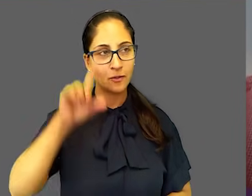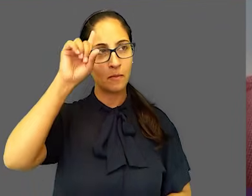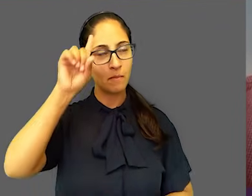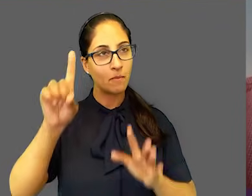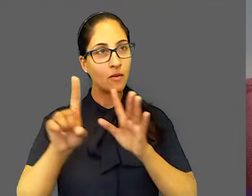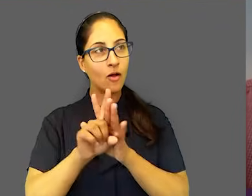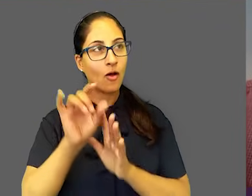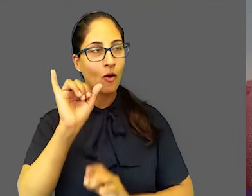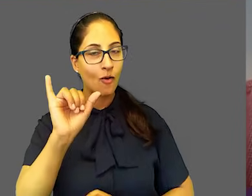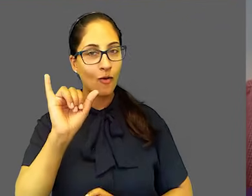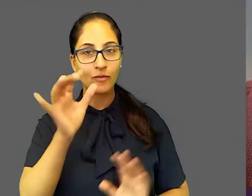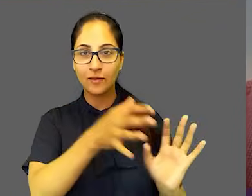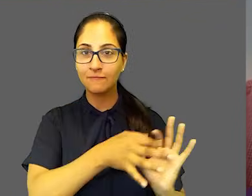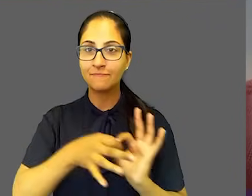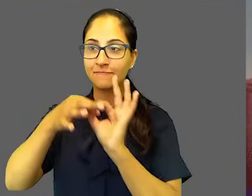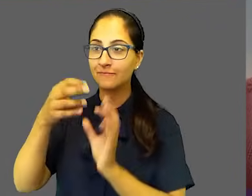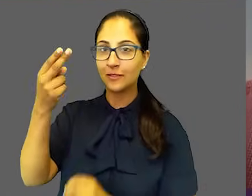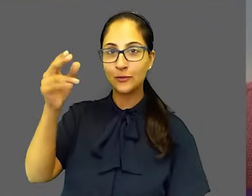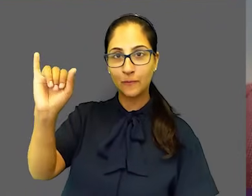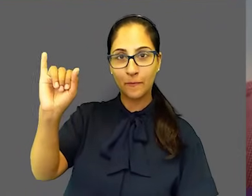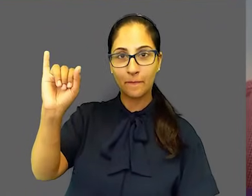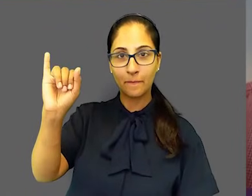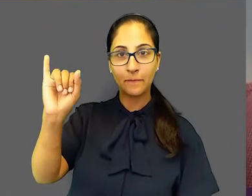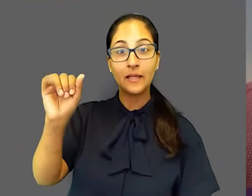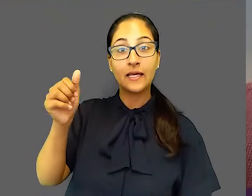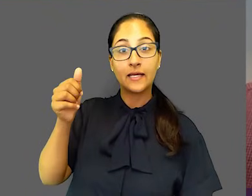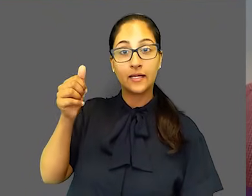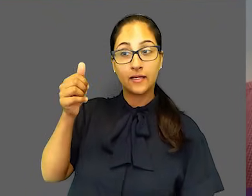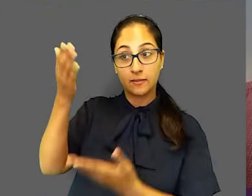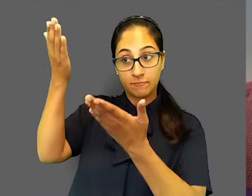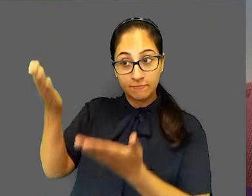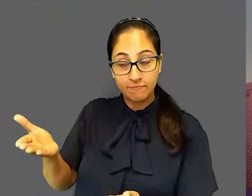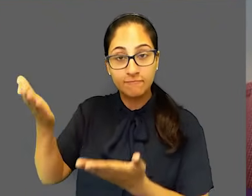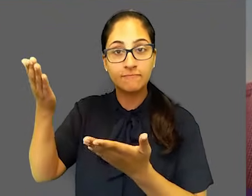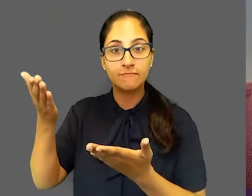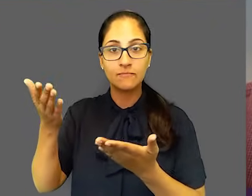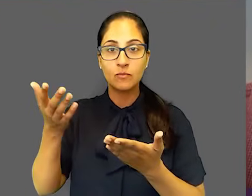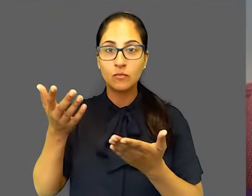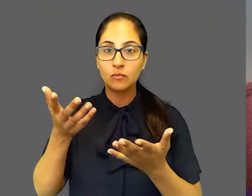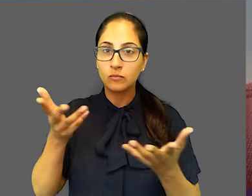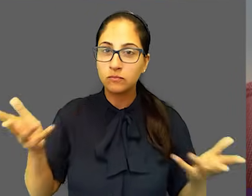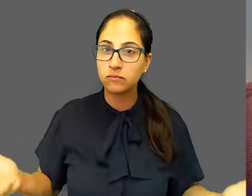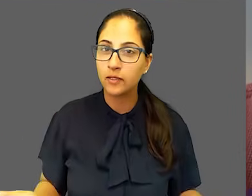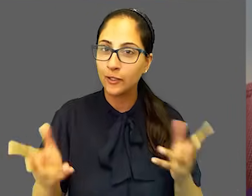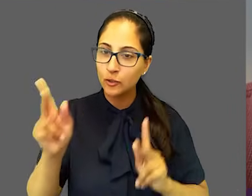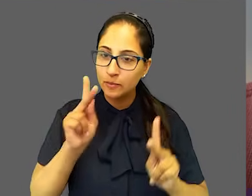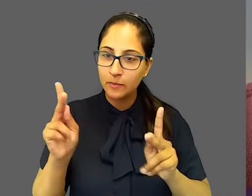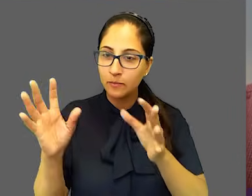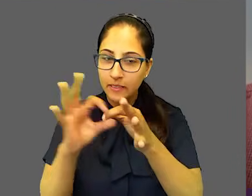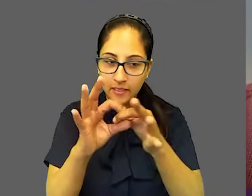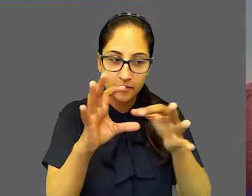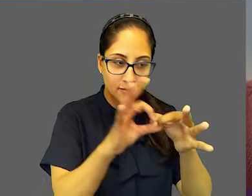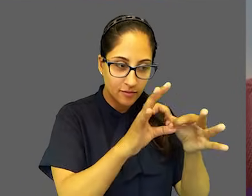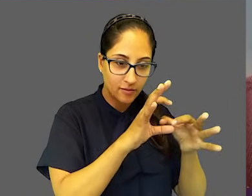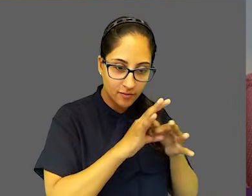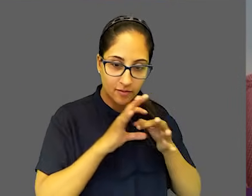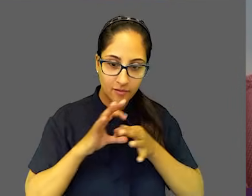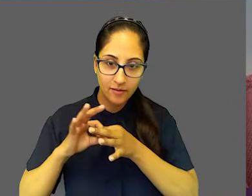bridge between faith and world, that imagery for me became true that